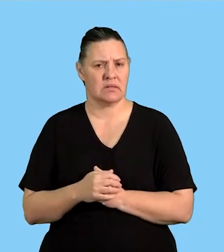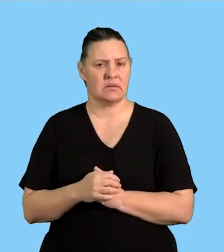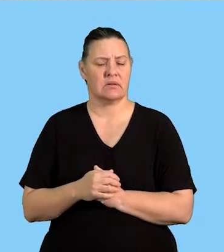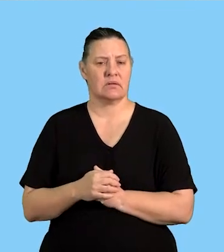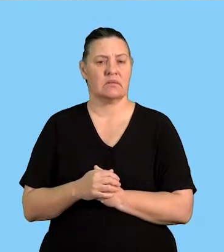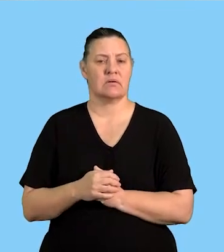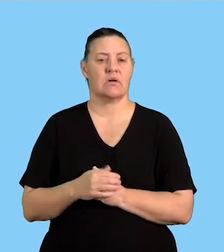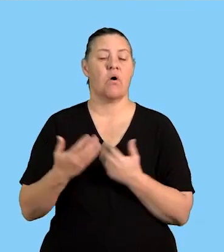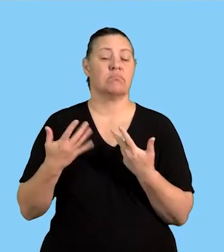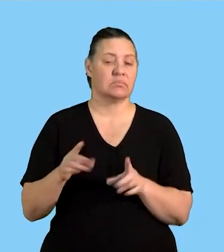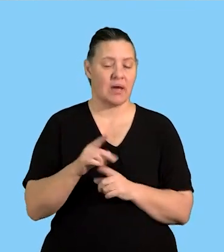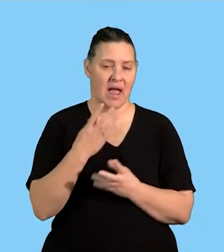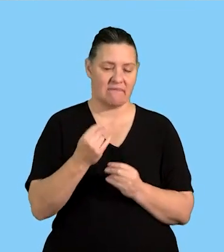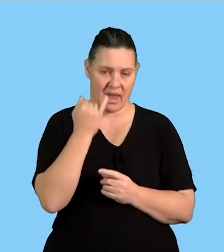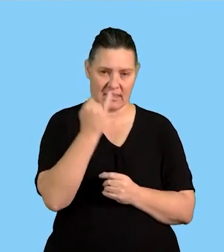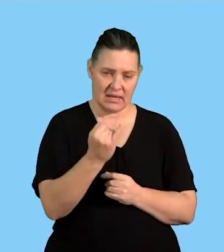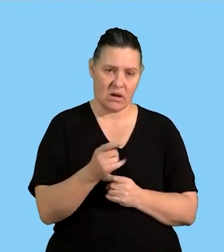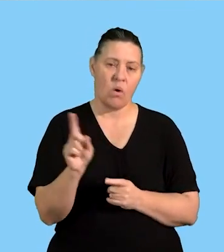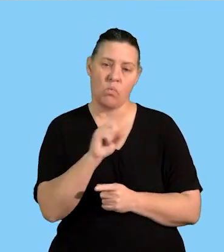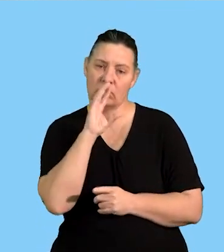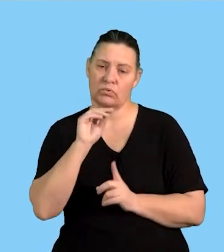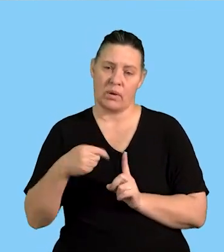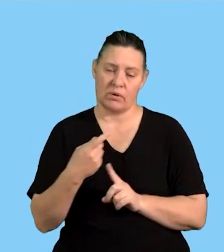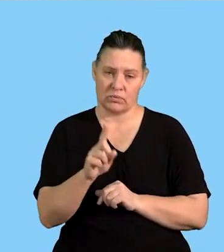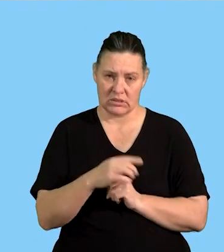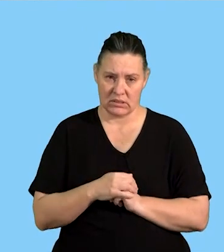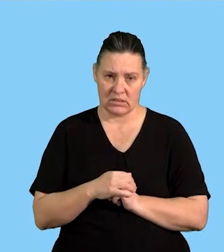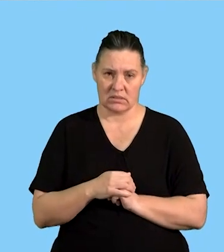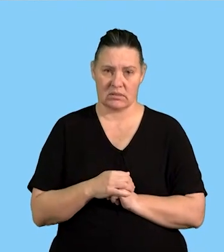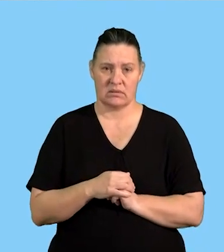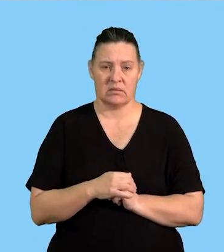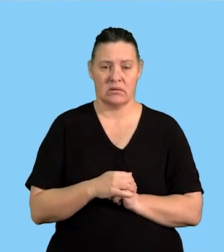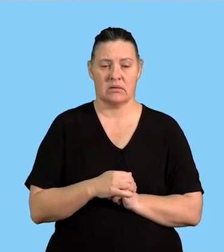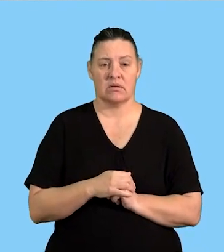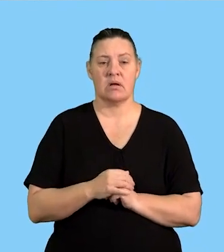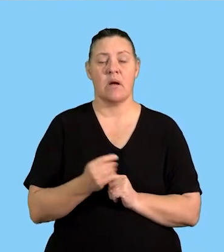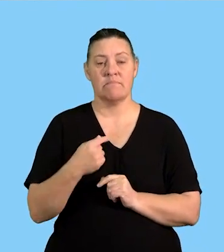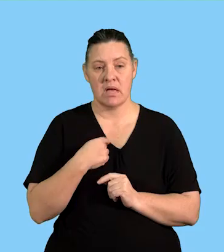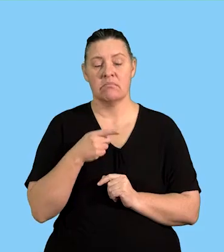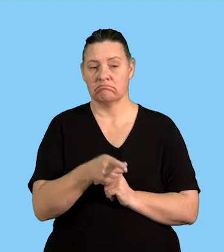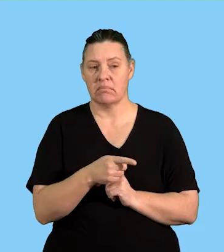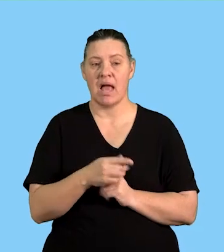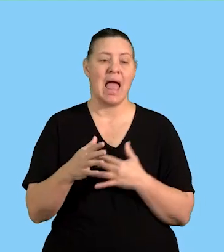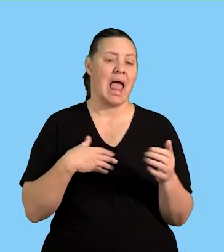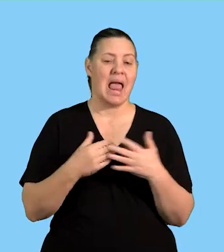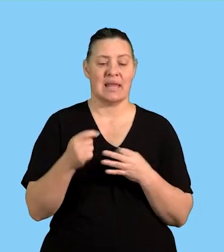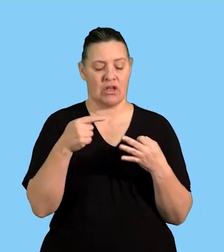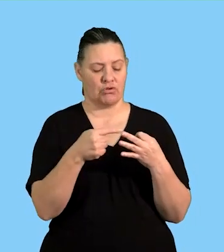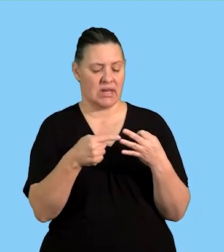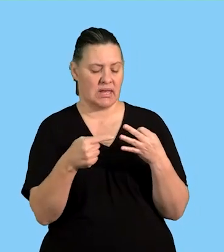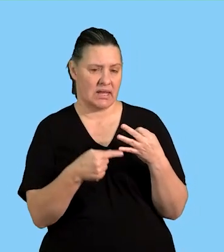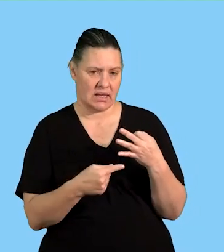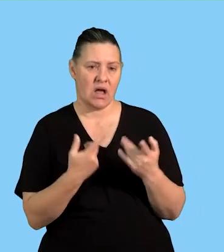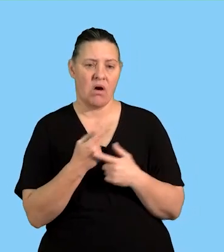company? So already you are having an idea to say, what are we talking about? Then question 2 says, outline any